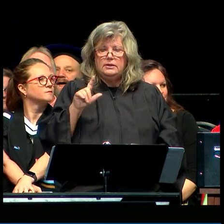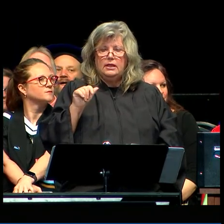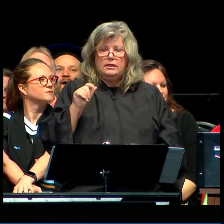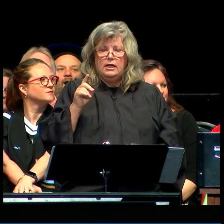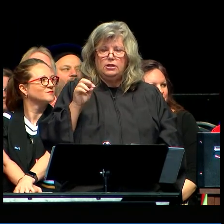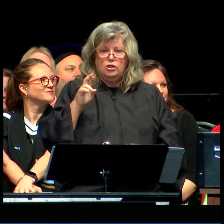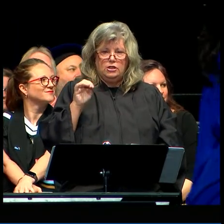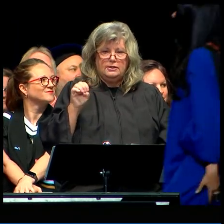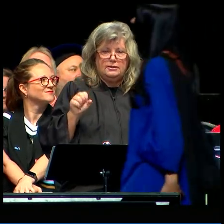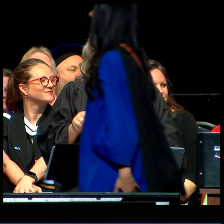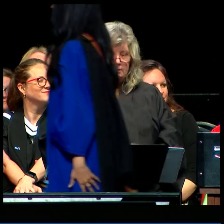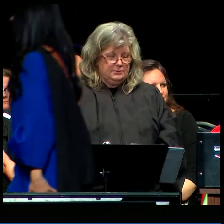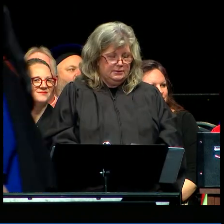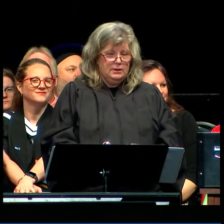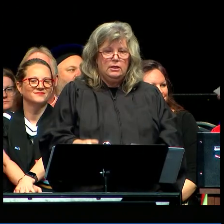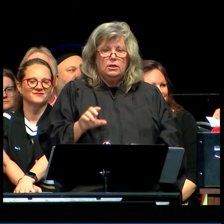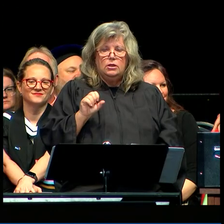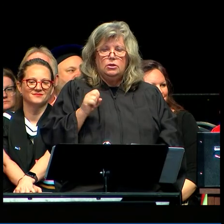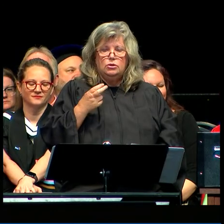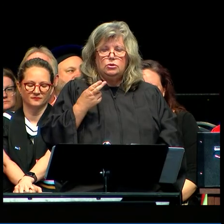Suha Suleiman Lalani.